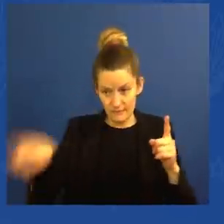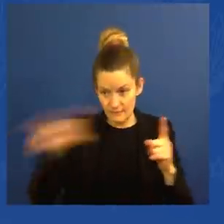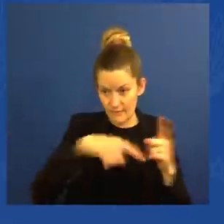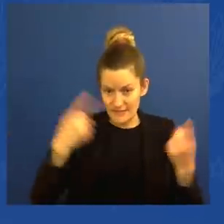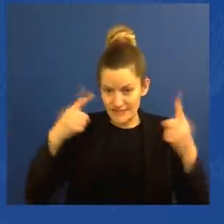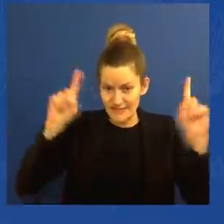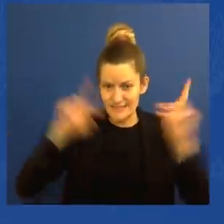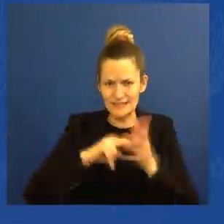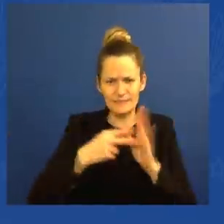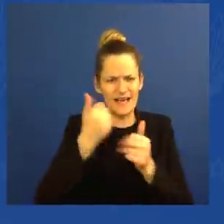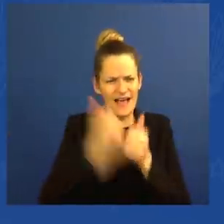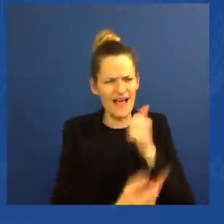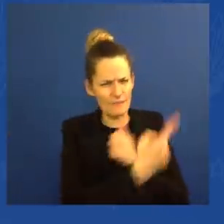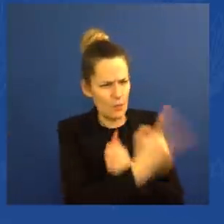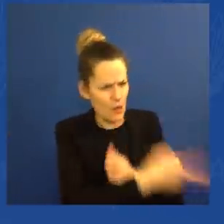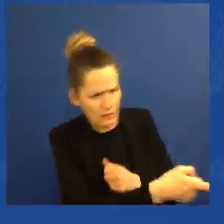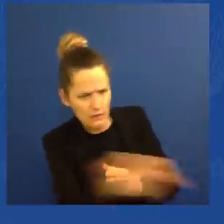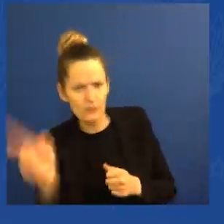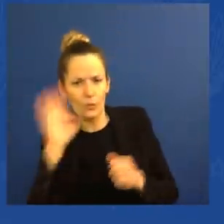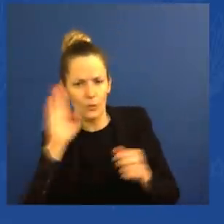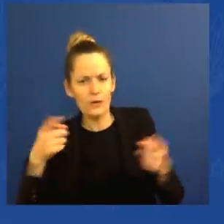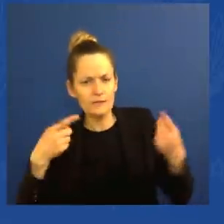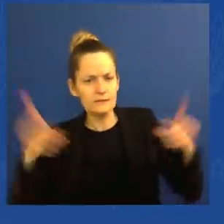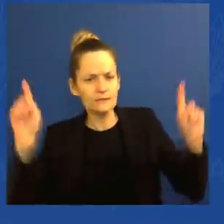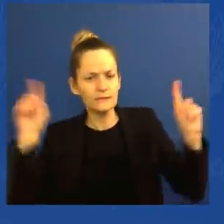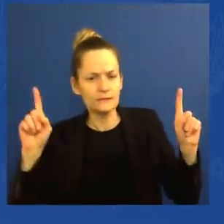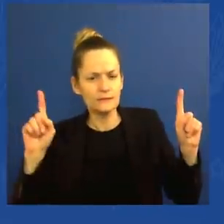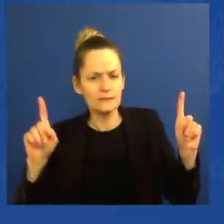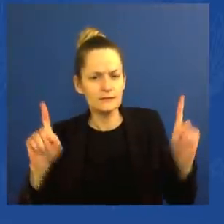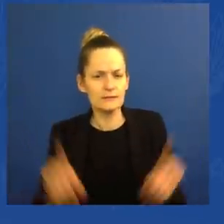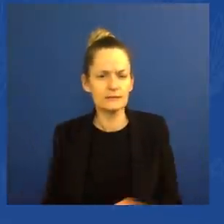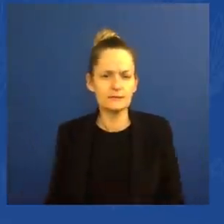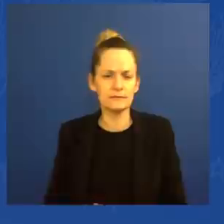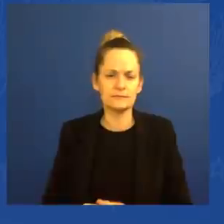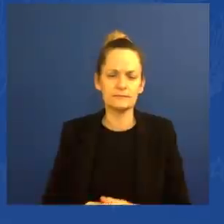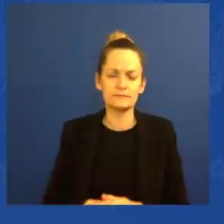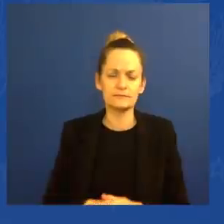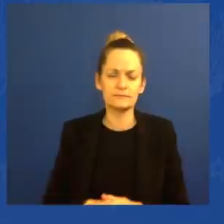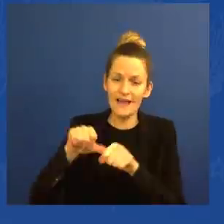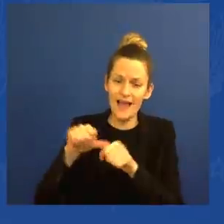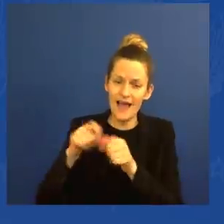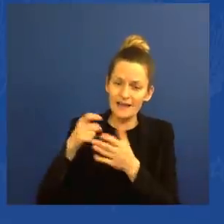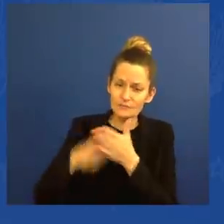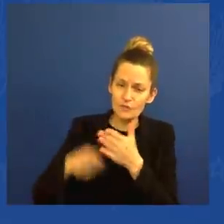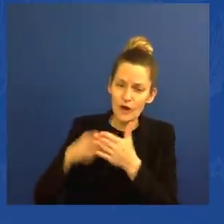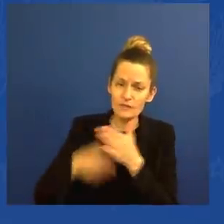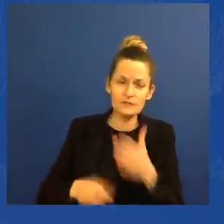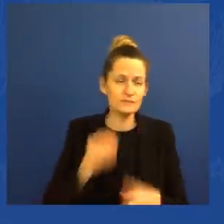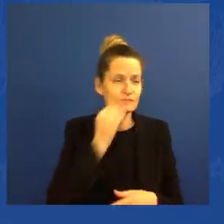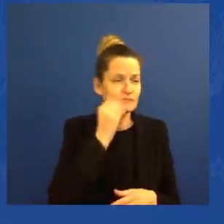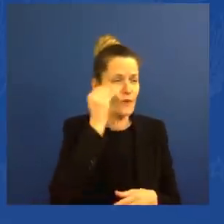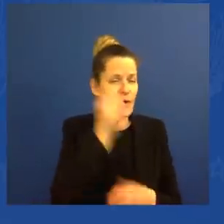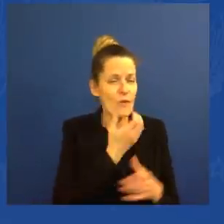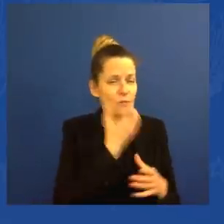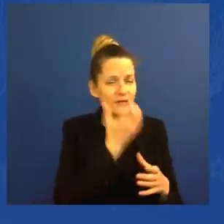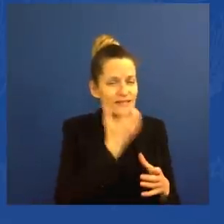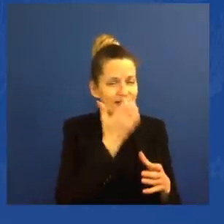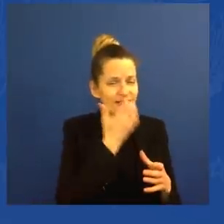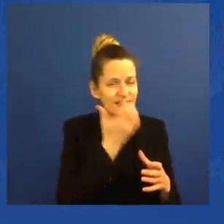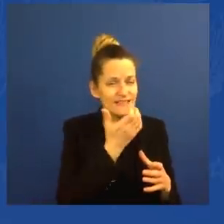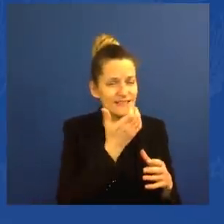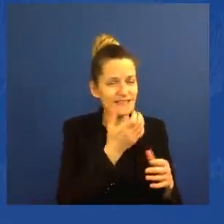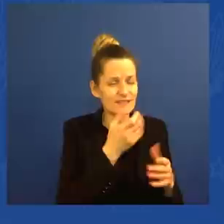are going to continue to go up because of these embargoes on Russian oil and other things that he's brought